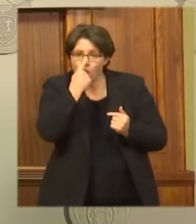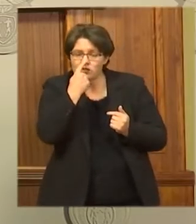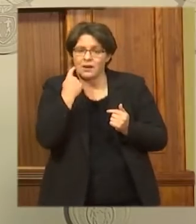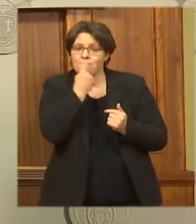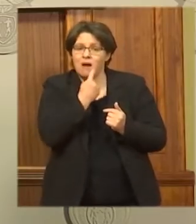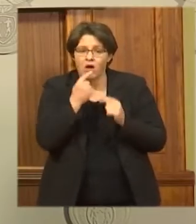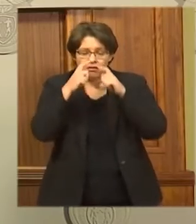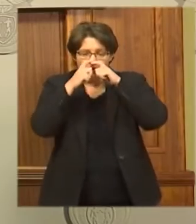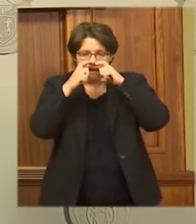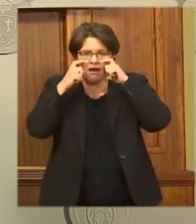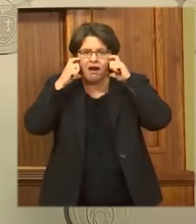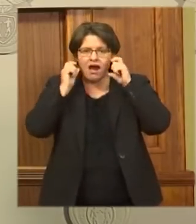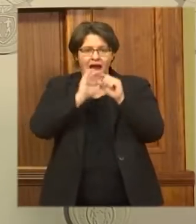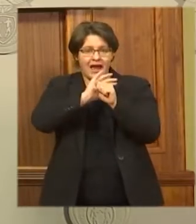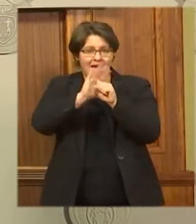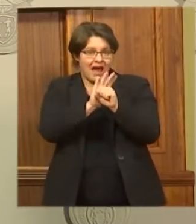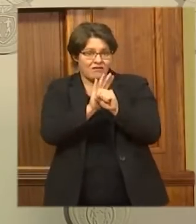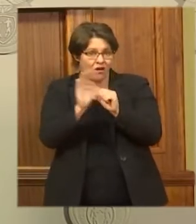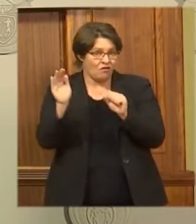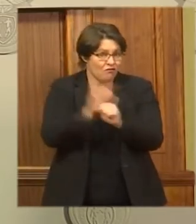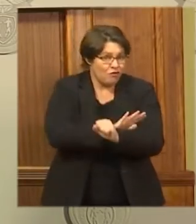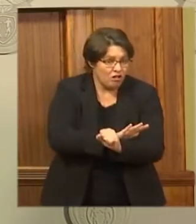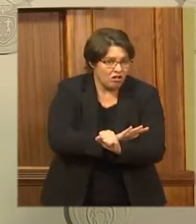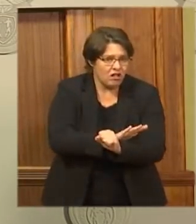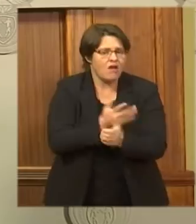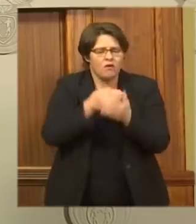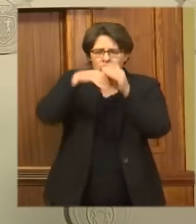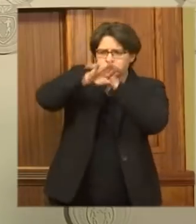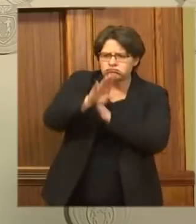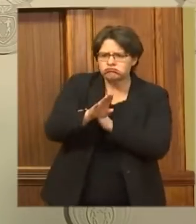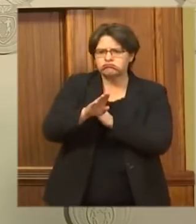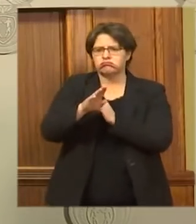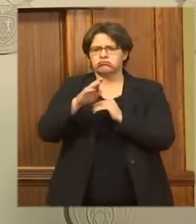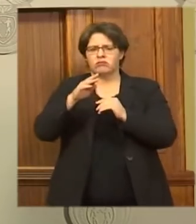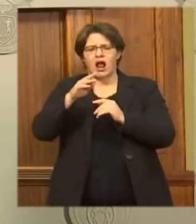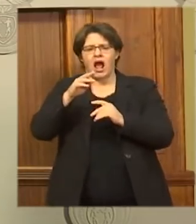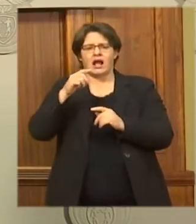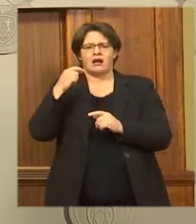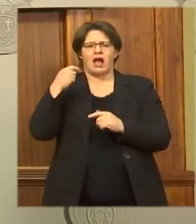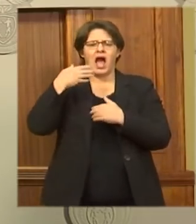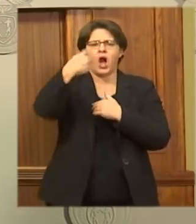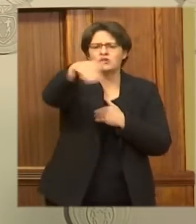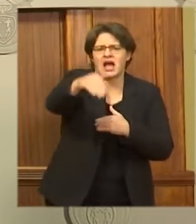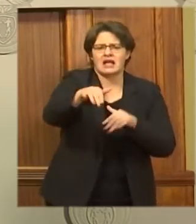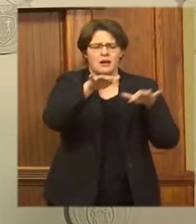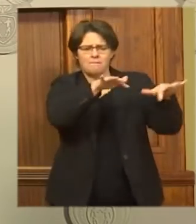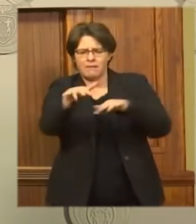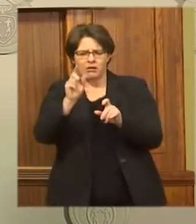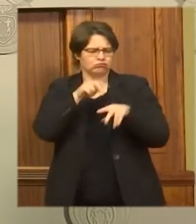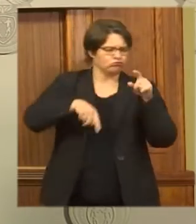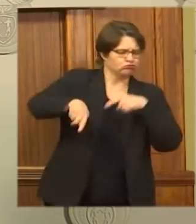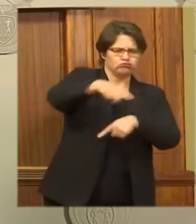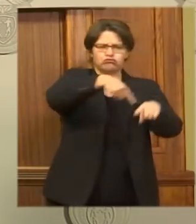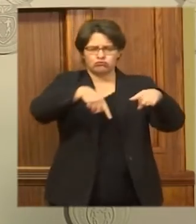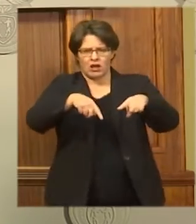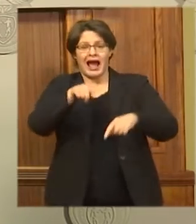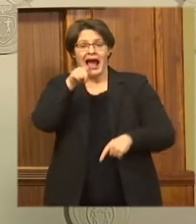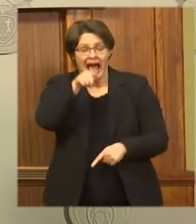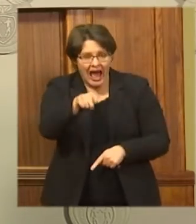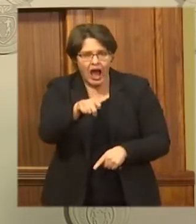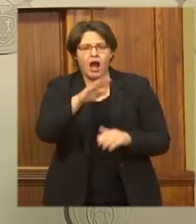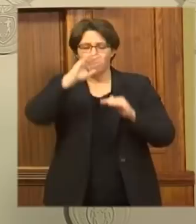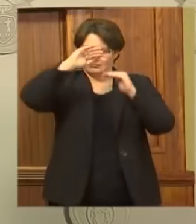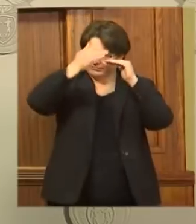nose and mouth at all times when one is in public is one of those measures that reduces the rate